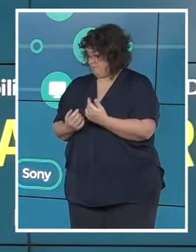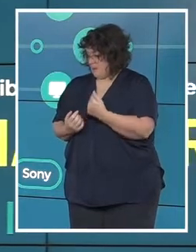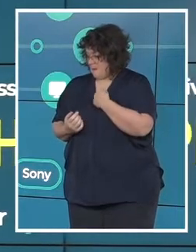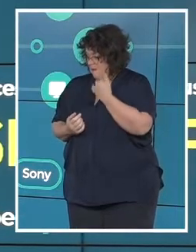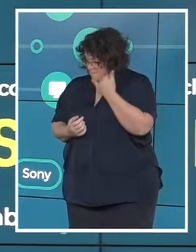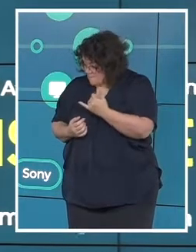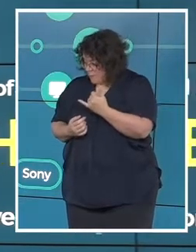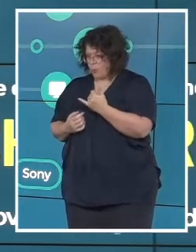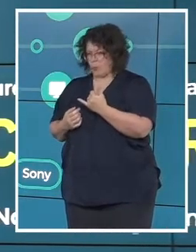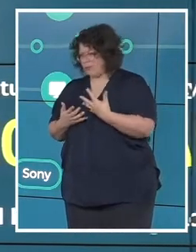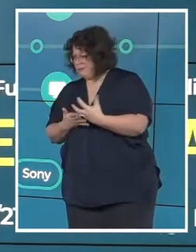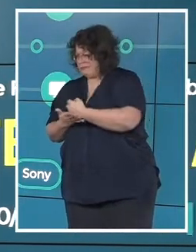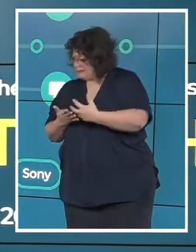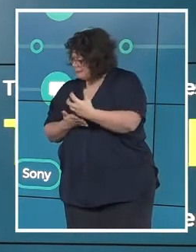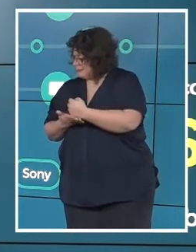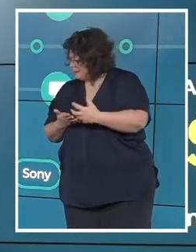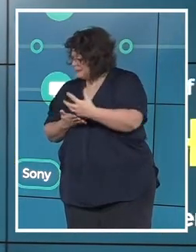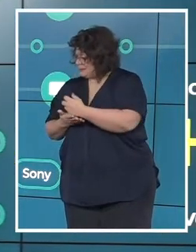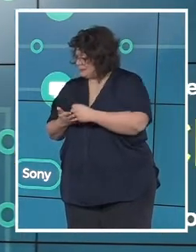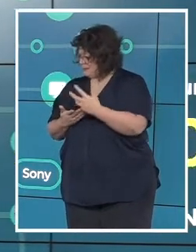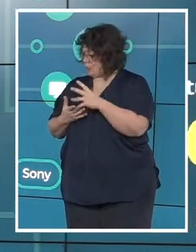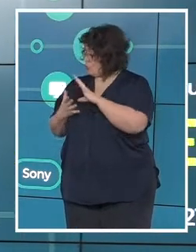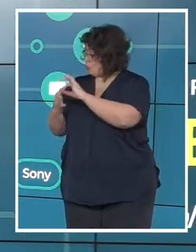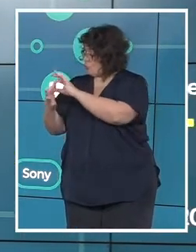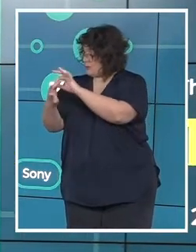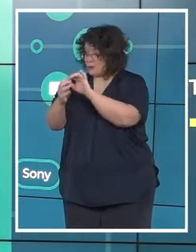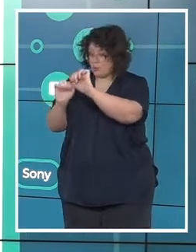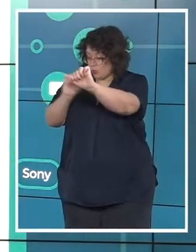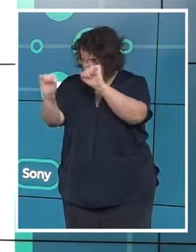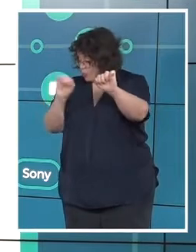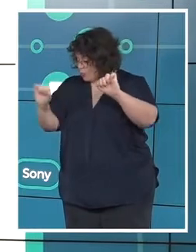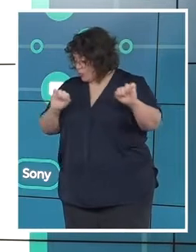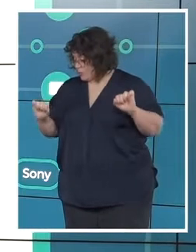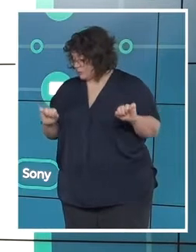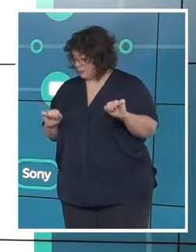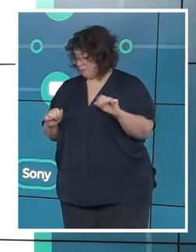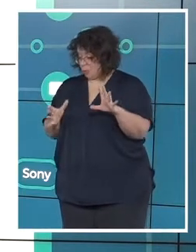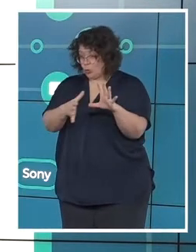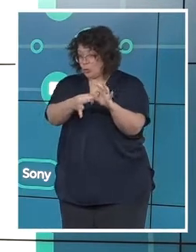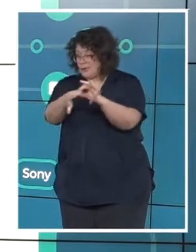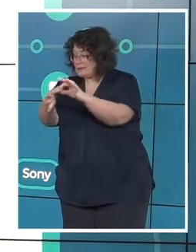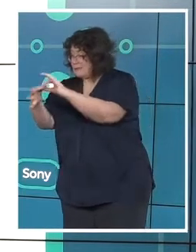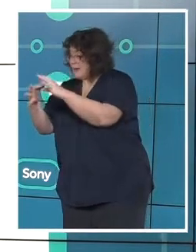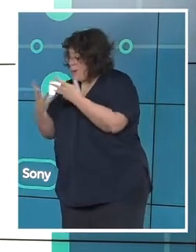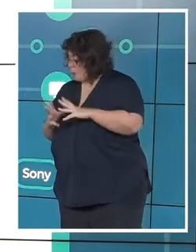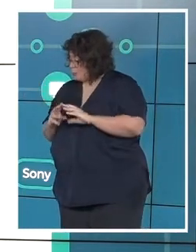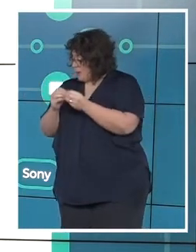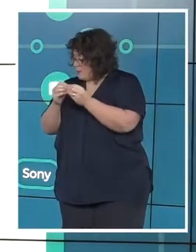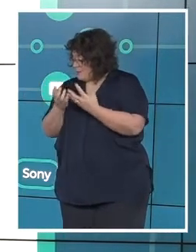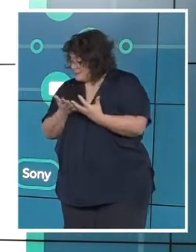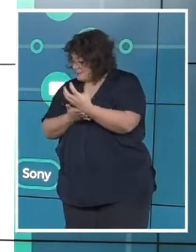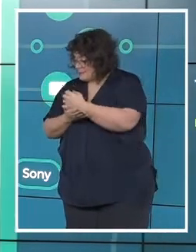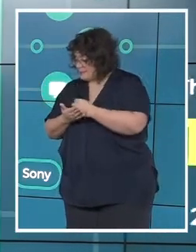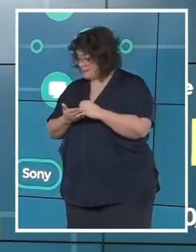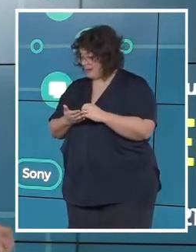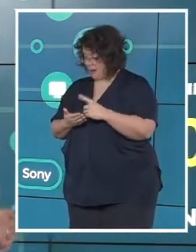really disrupting all of these industries we talked about. The ability to walk into a